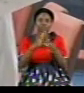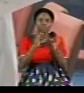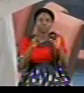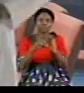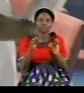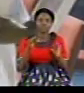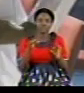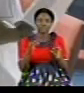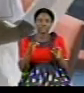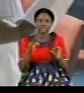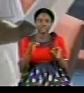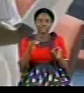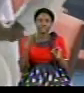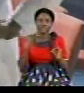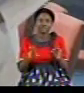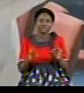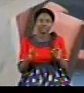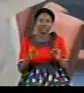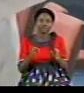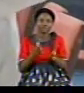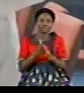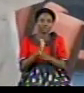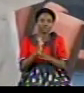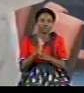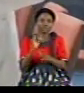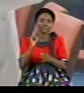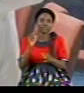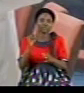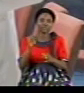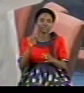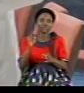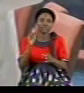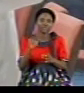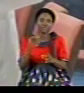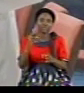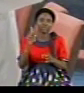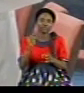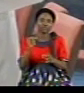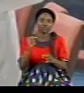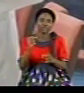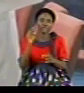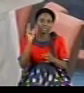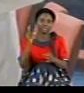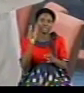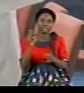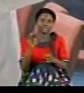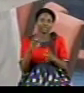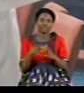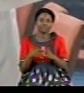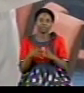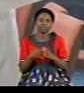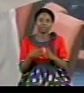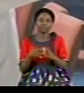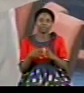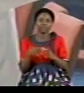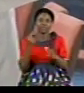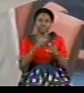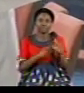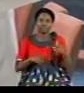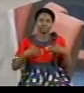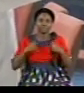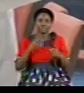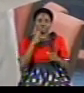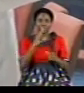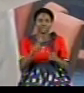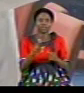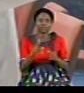inguinal hernia, the left-hand side. But at the Taraba Global Crusade, the Lord healed her miraculously. She had been scheduled